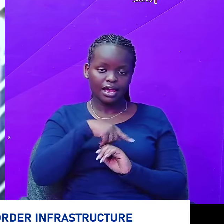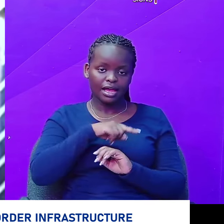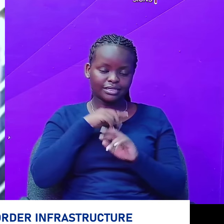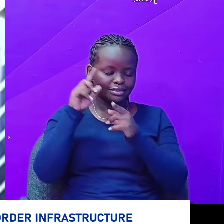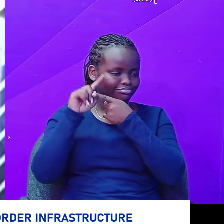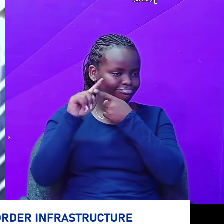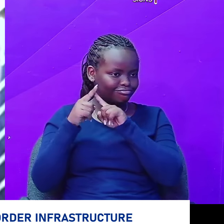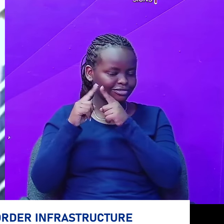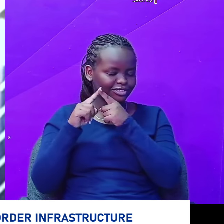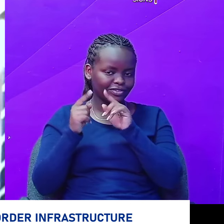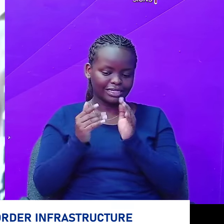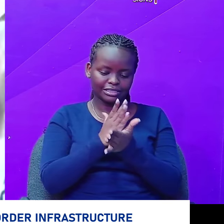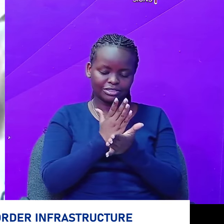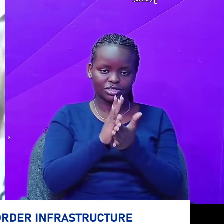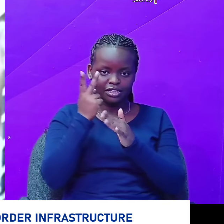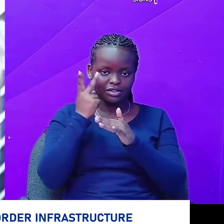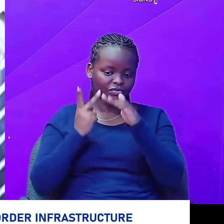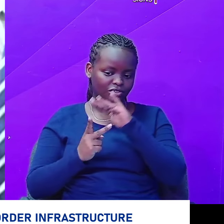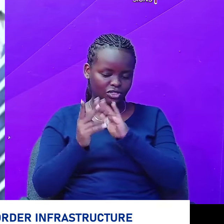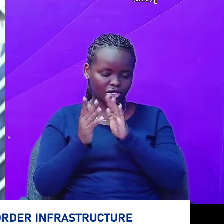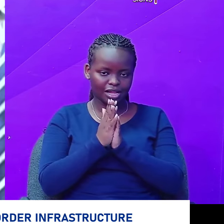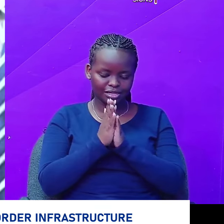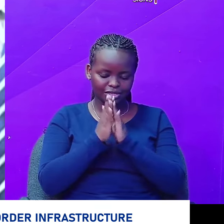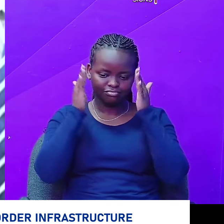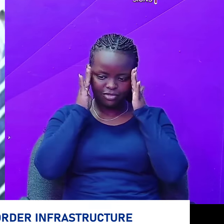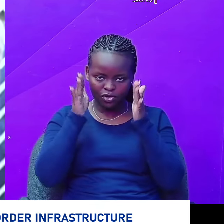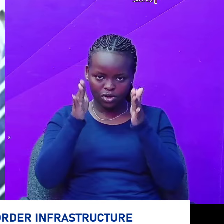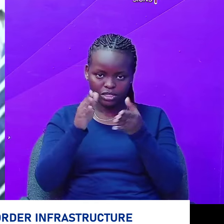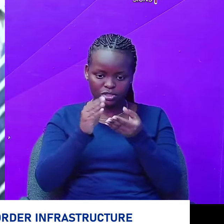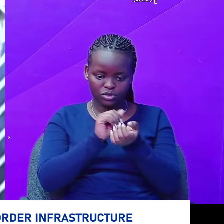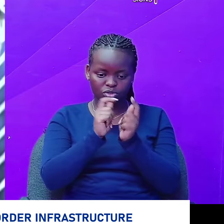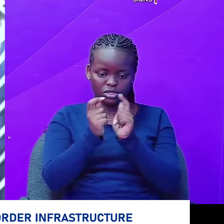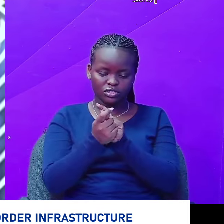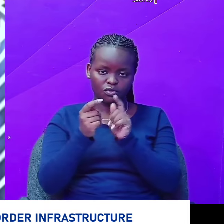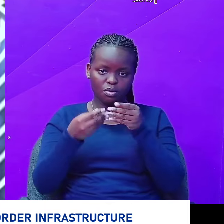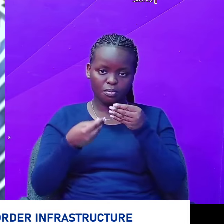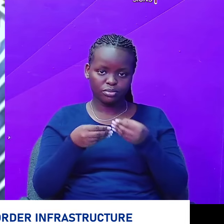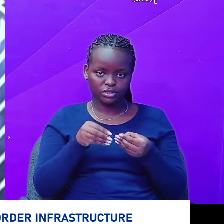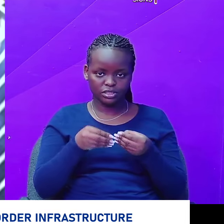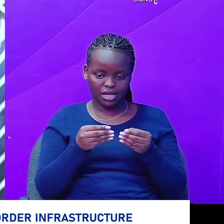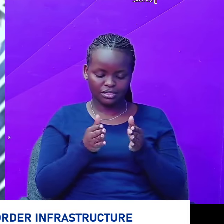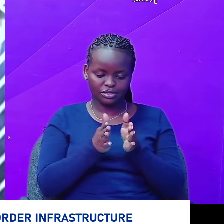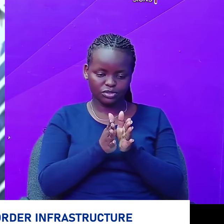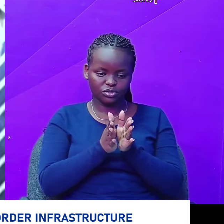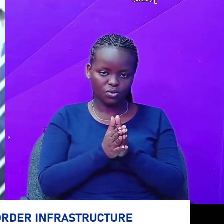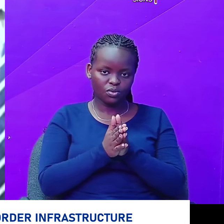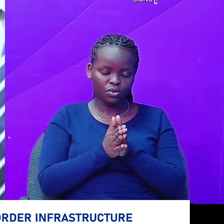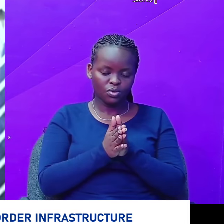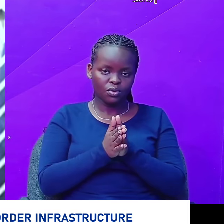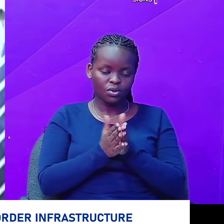shared vision and a determination to transform Busia into a vibrant and